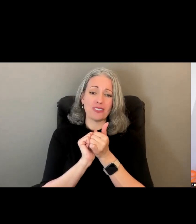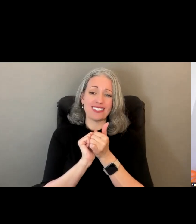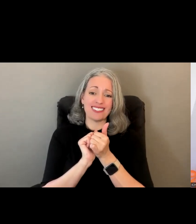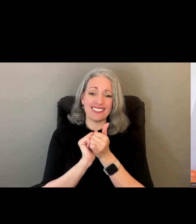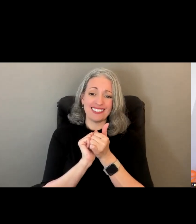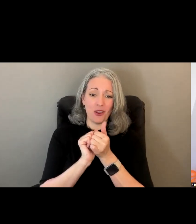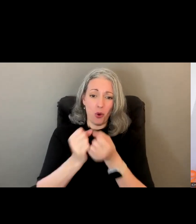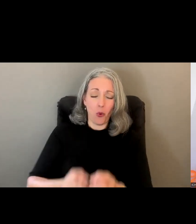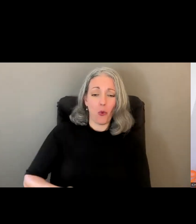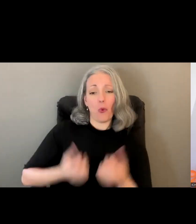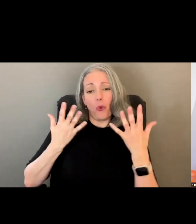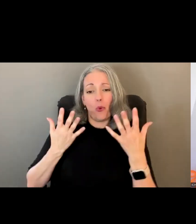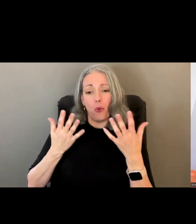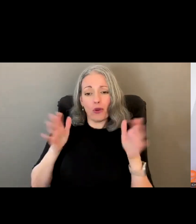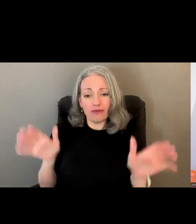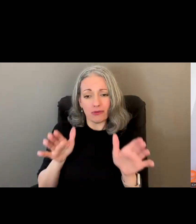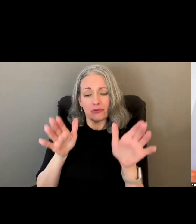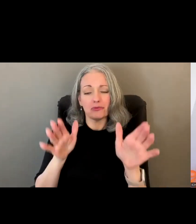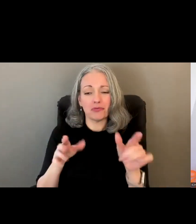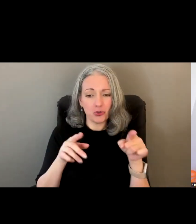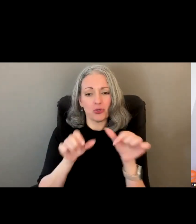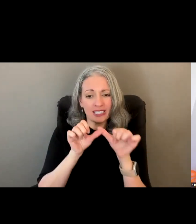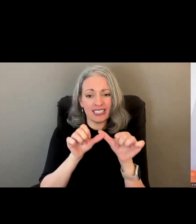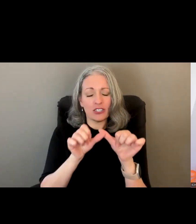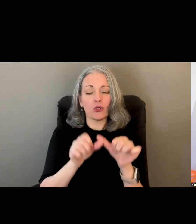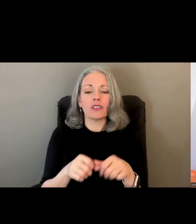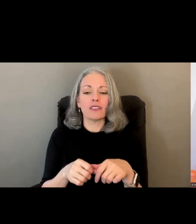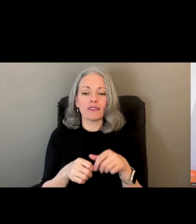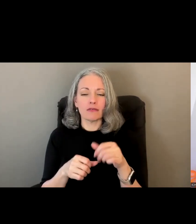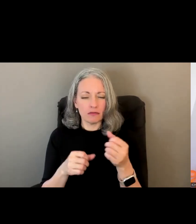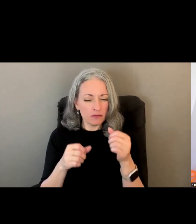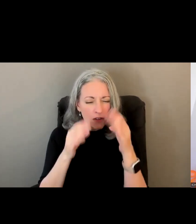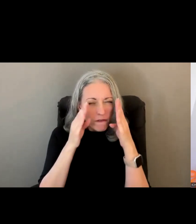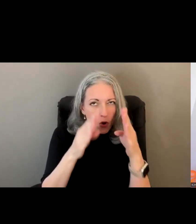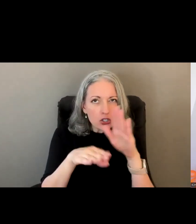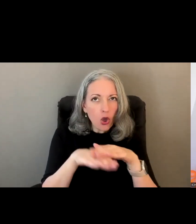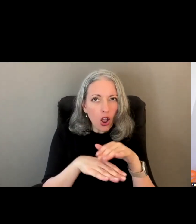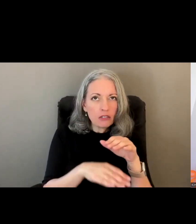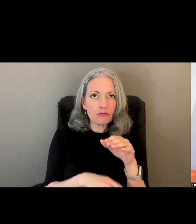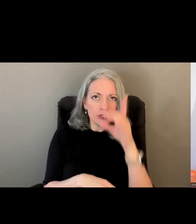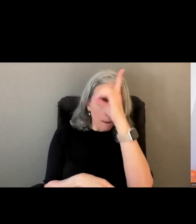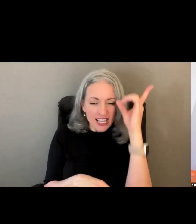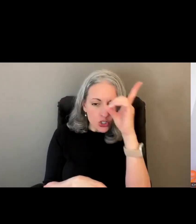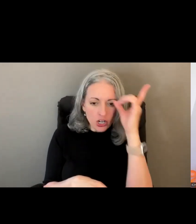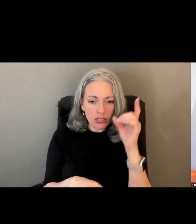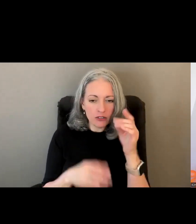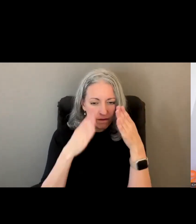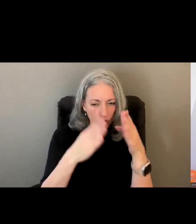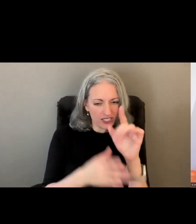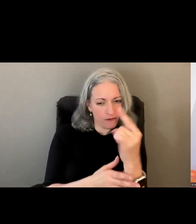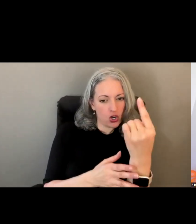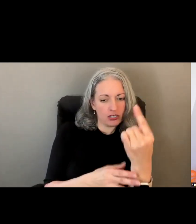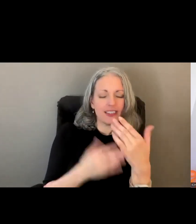all the tremendous work at the agency and department to keep dementia front and center on all of our work. So grateful. And I want to just